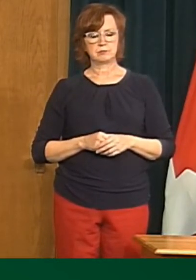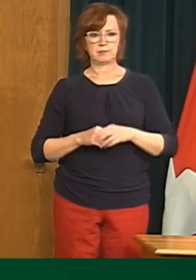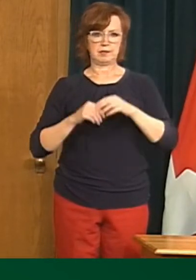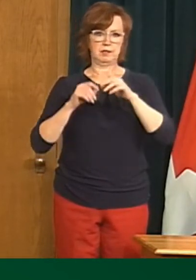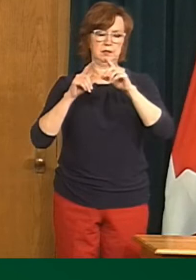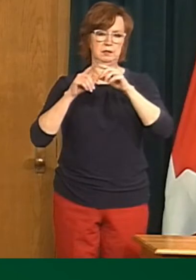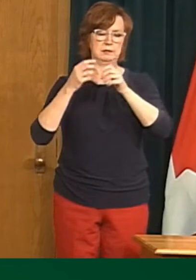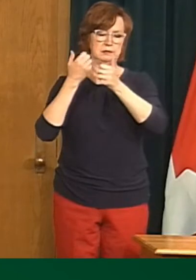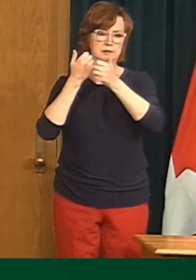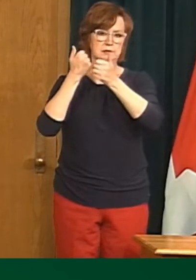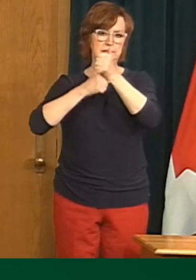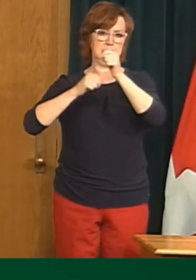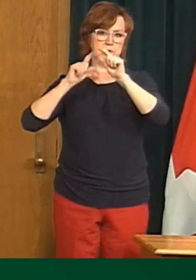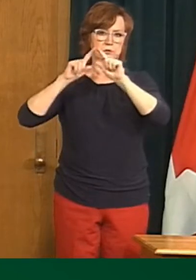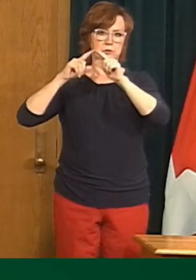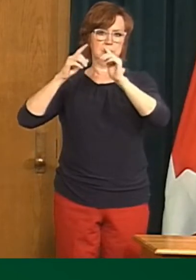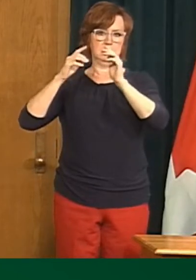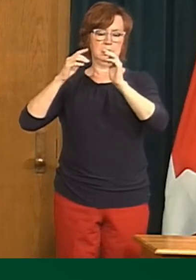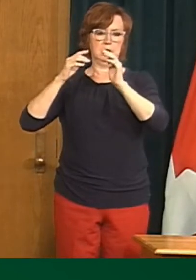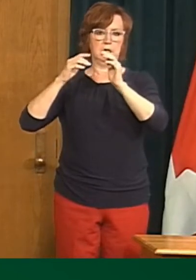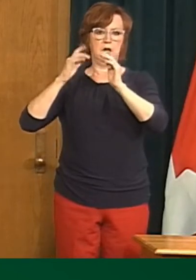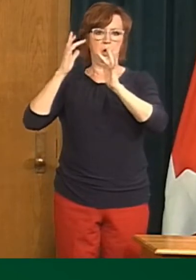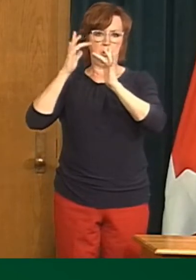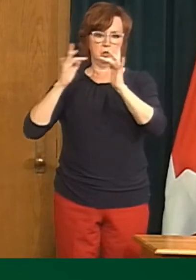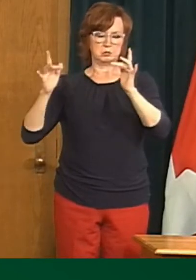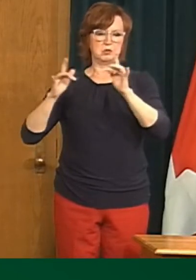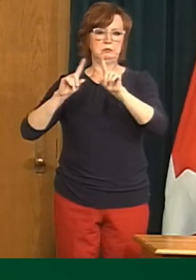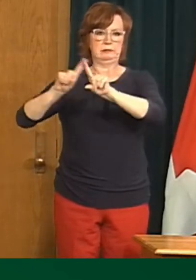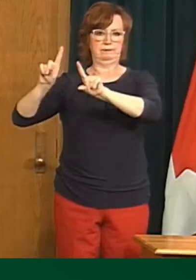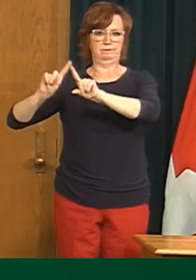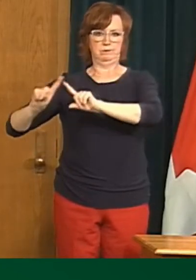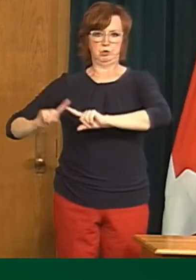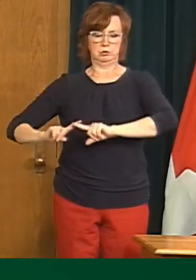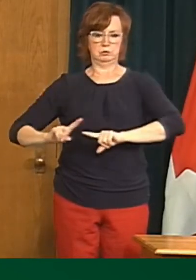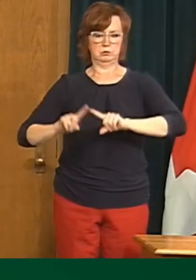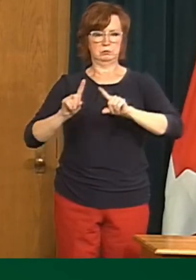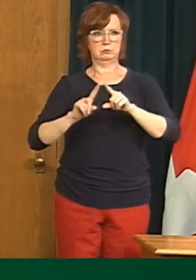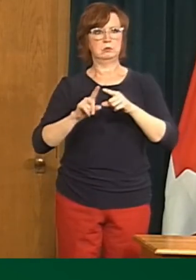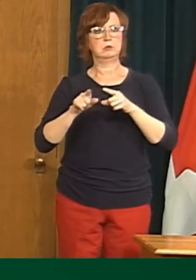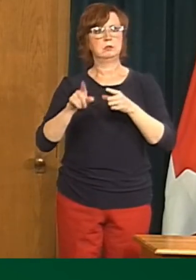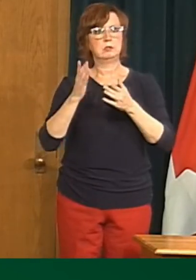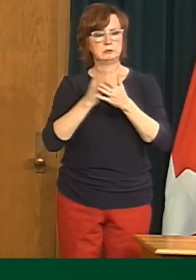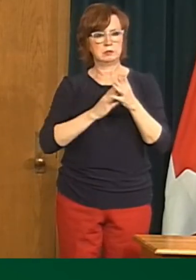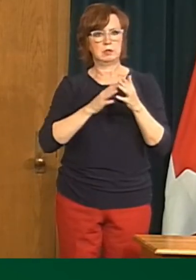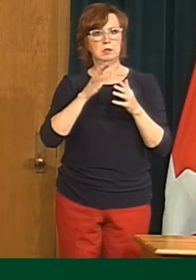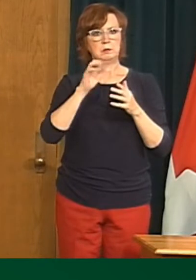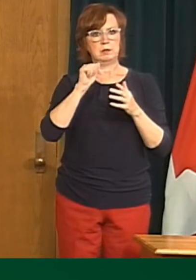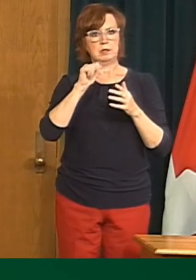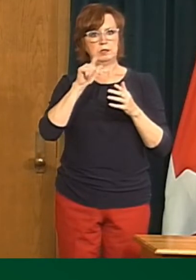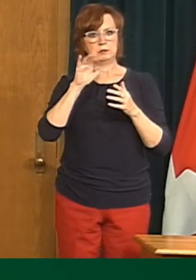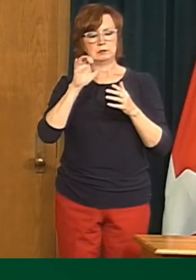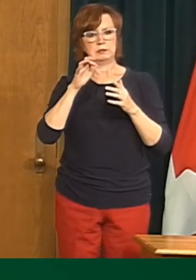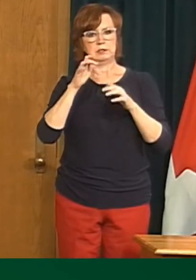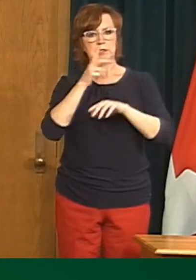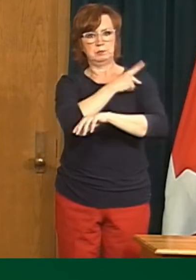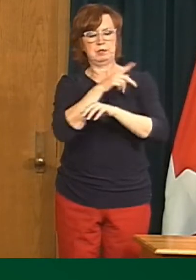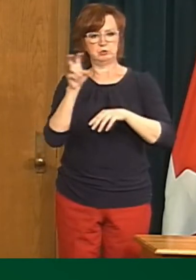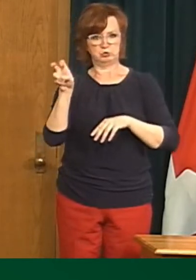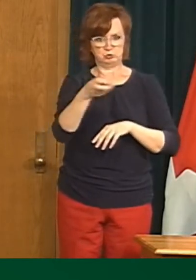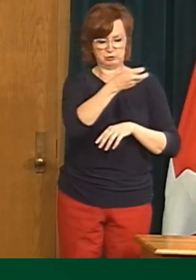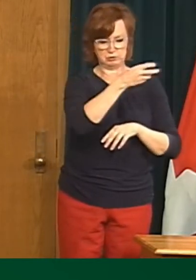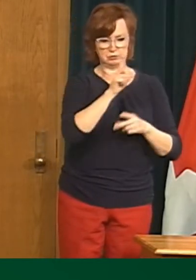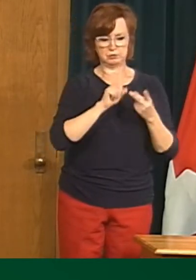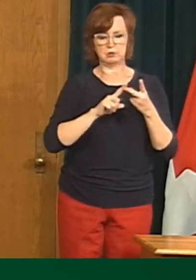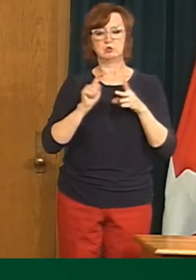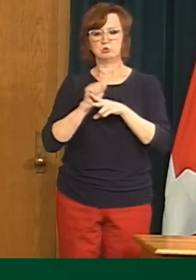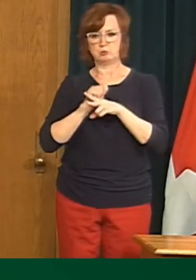transferred in from larger centers. As far as the training, I believe it's underway in some of the earlier ones that were closed. Scott, do